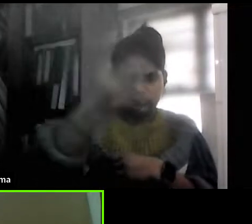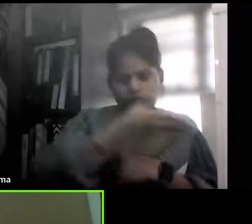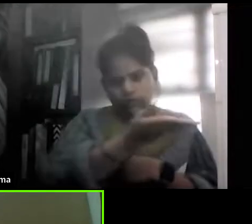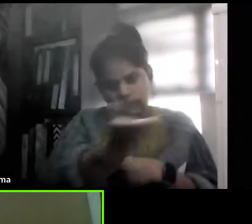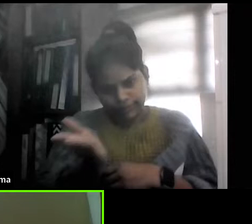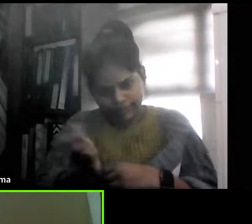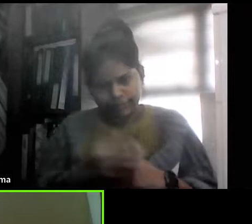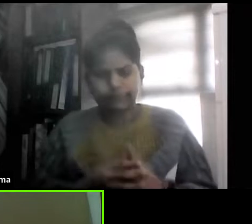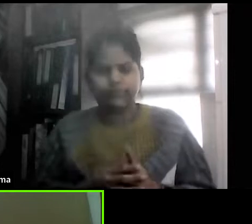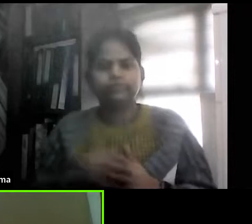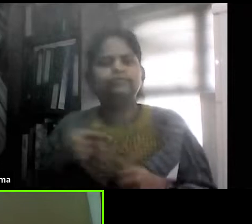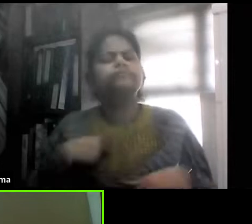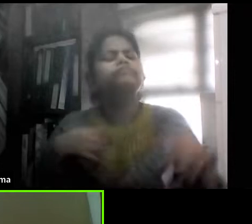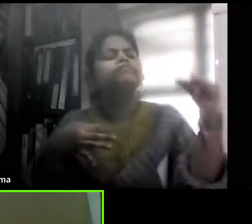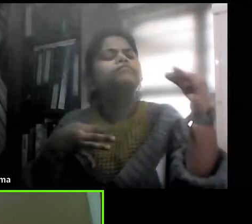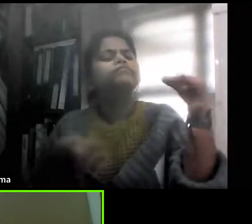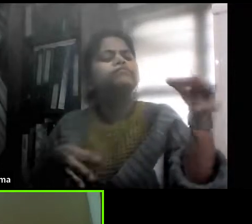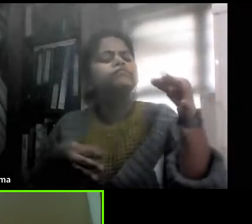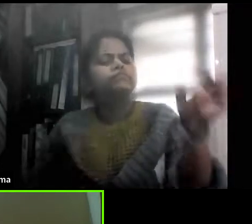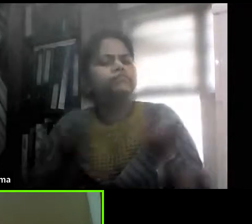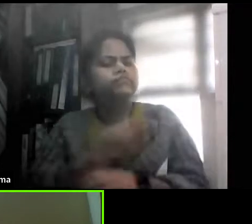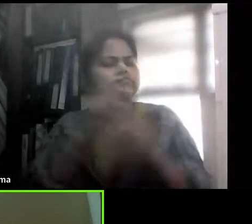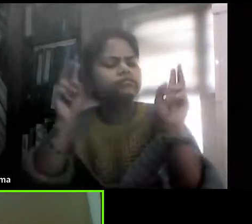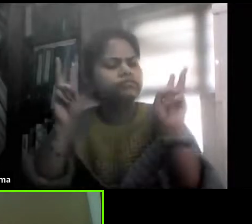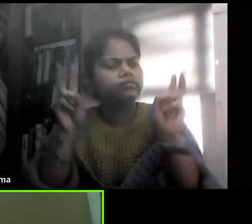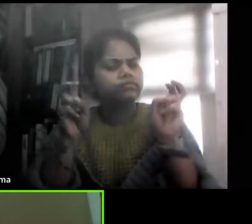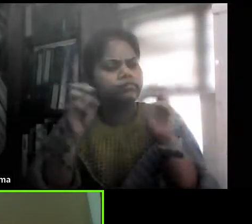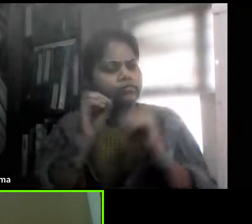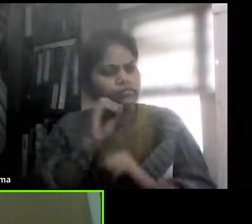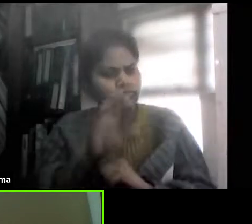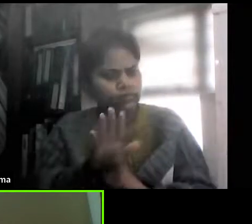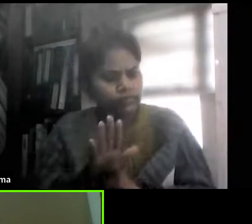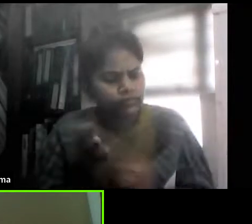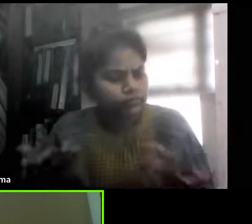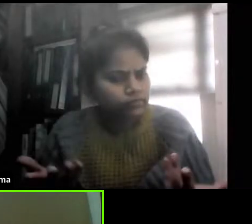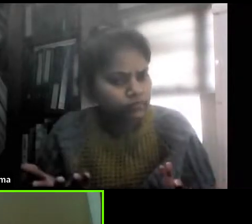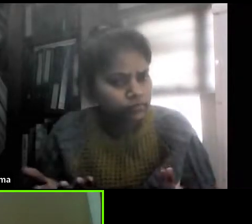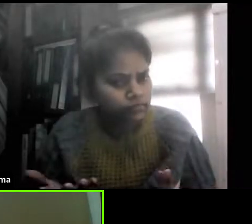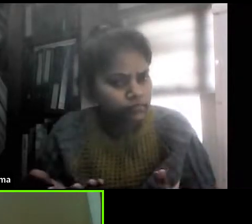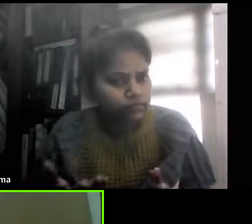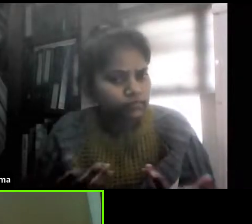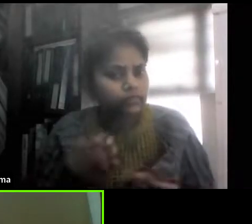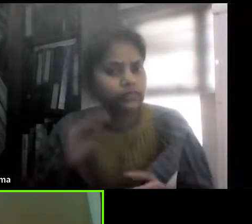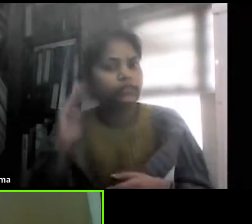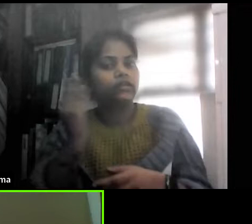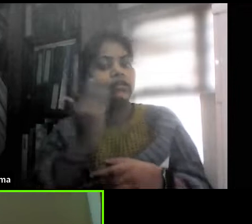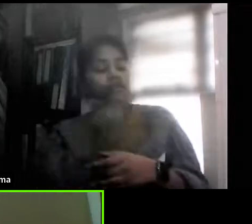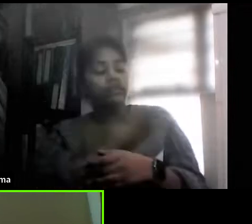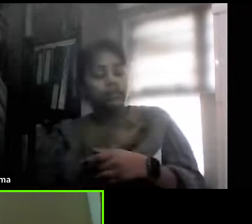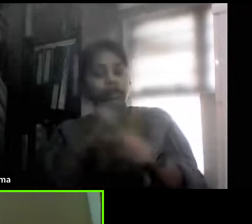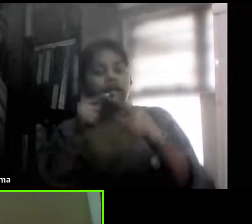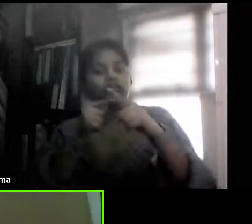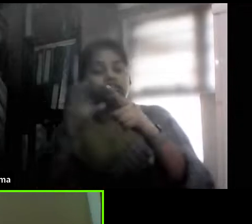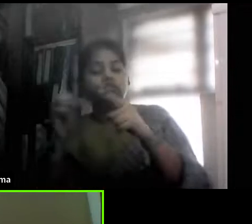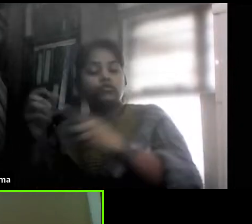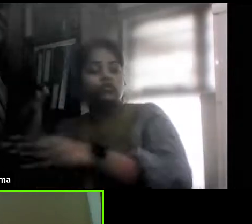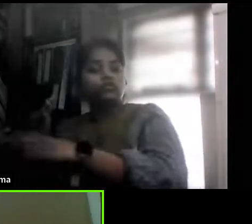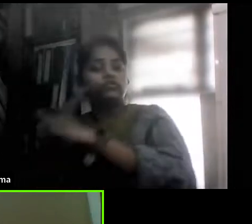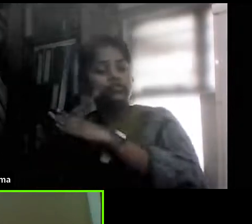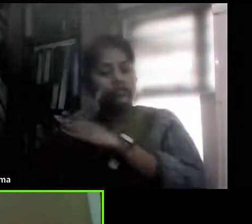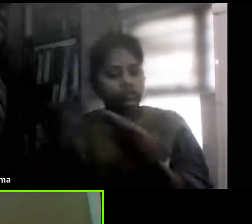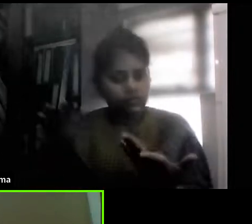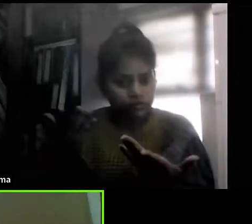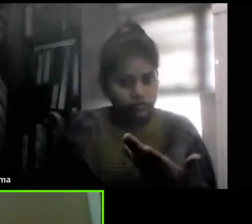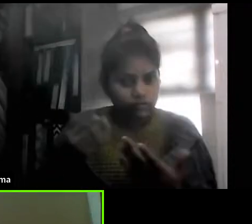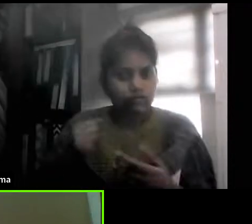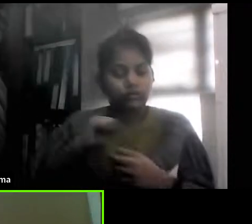So my paper, as Nandini has read out, it is titled as "From Rights to Resistance: Notes on Protest of the Blind